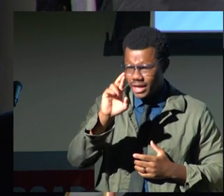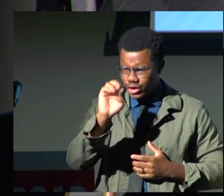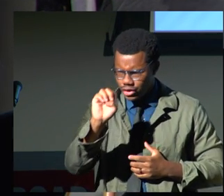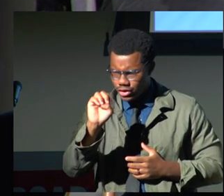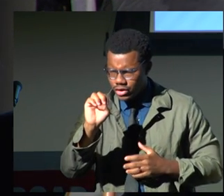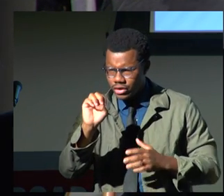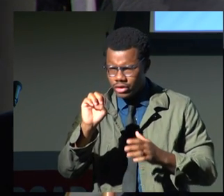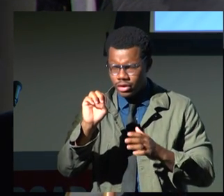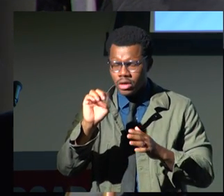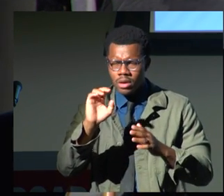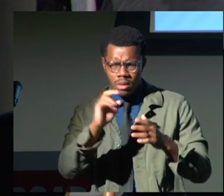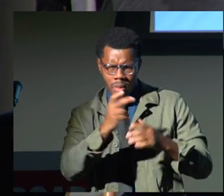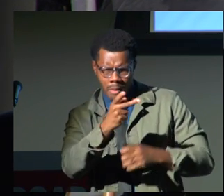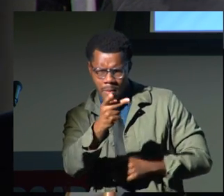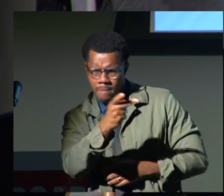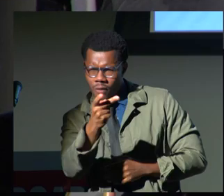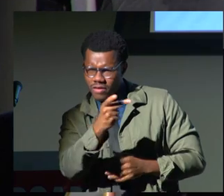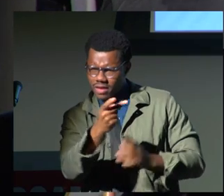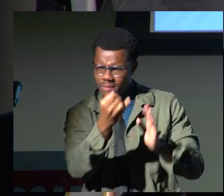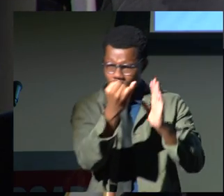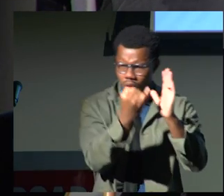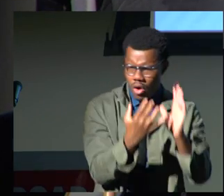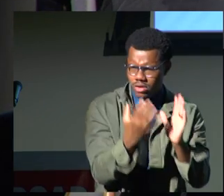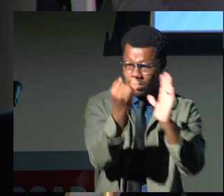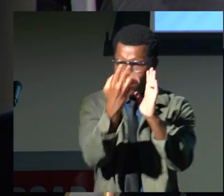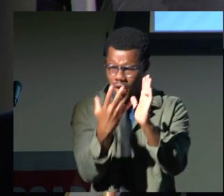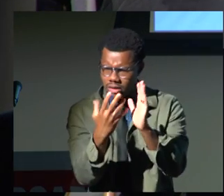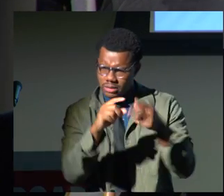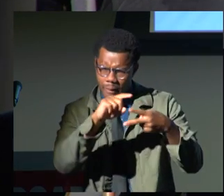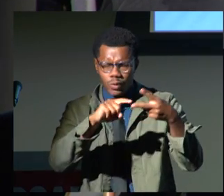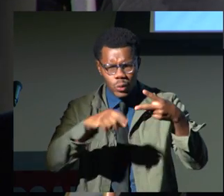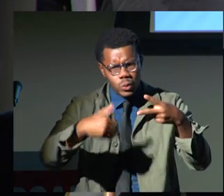two artists specifically speaking. Jim Dine,